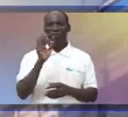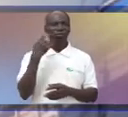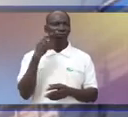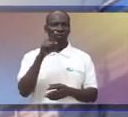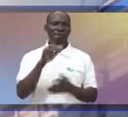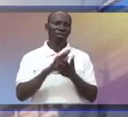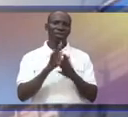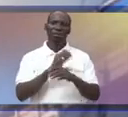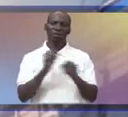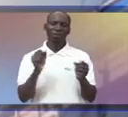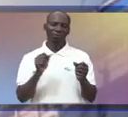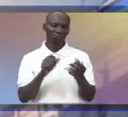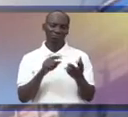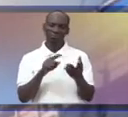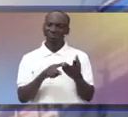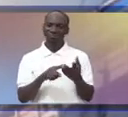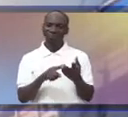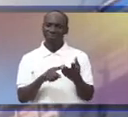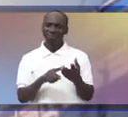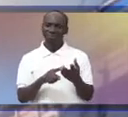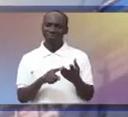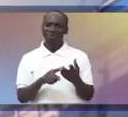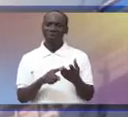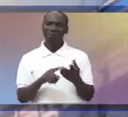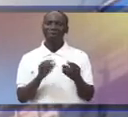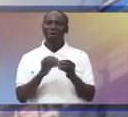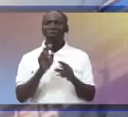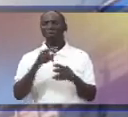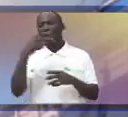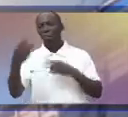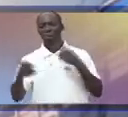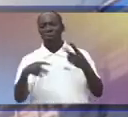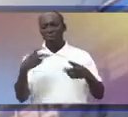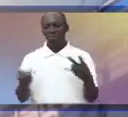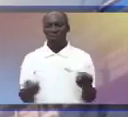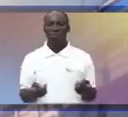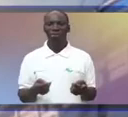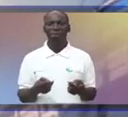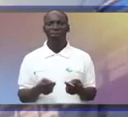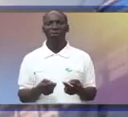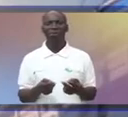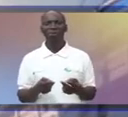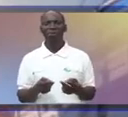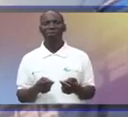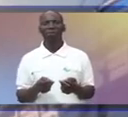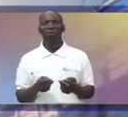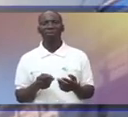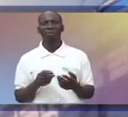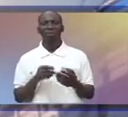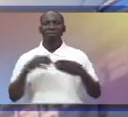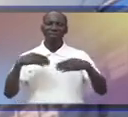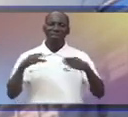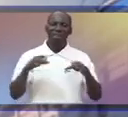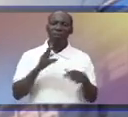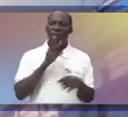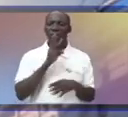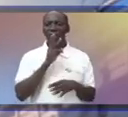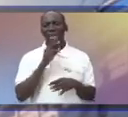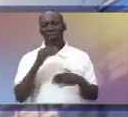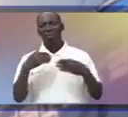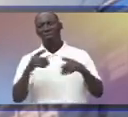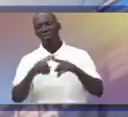de onka epiempia nkrofo ogufo mu asori dem na mu meye emergency omu meto koko omu meto nsio